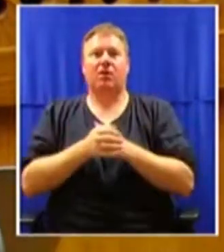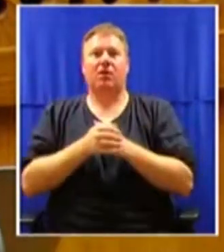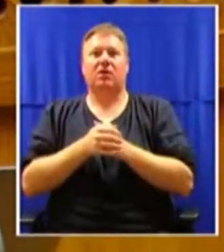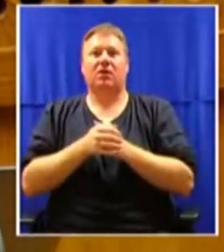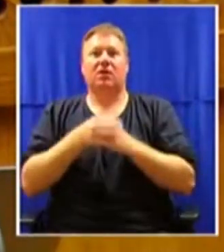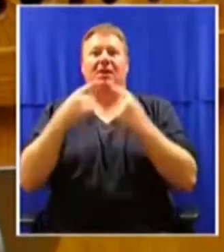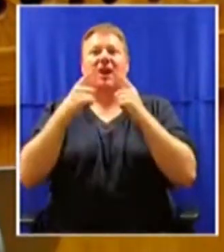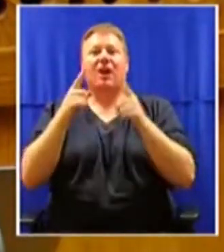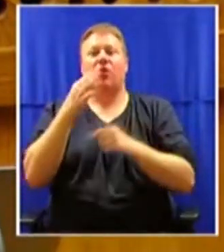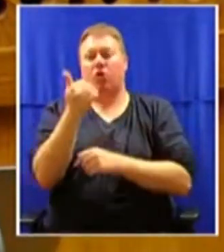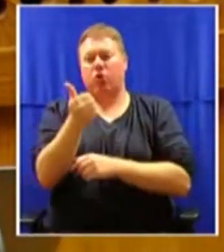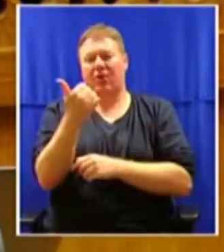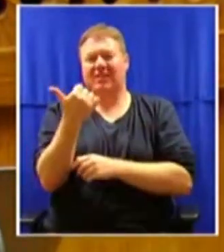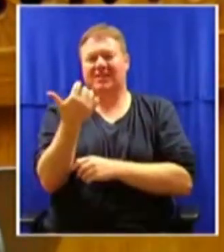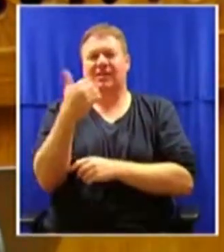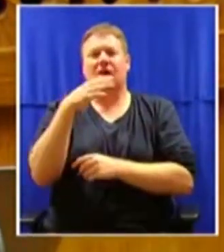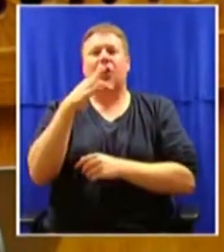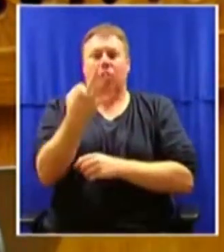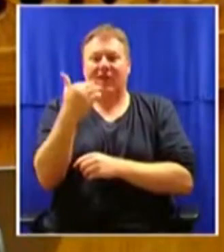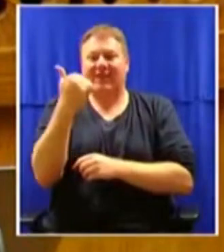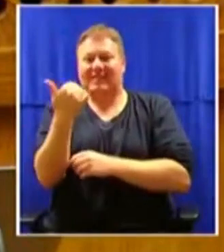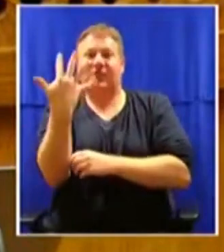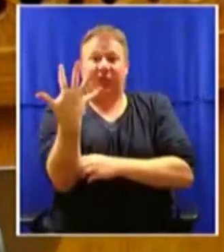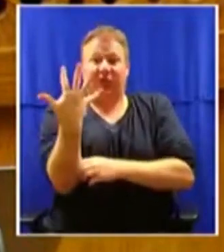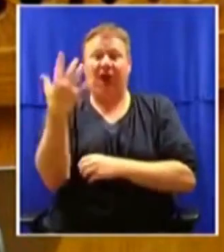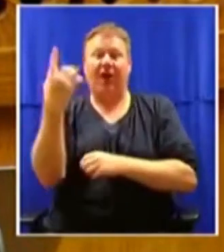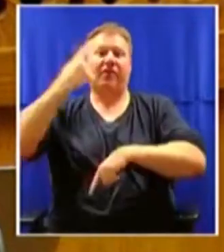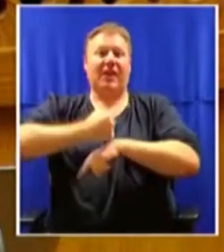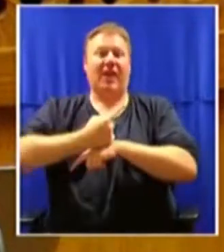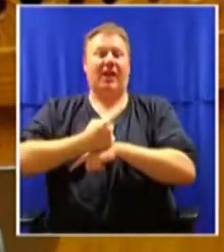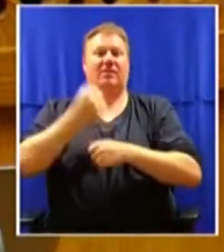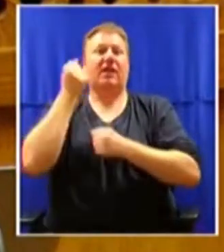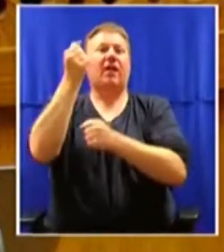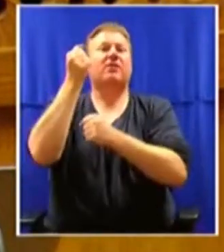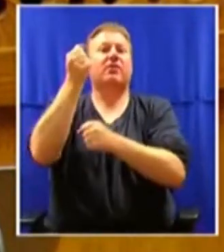of activism from all of us men in South Africa.